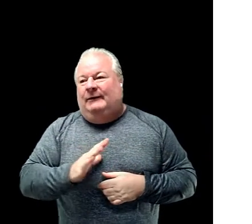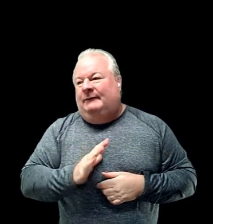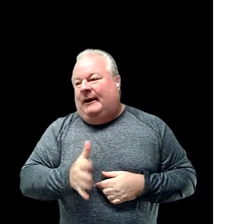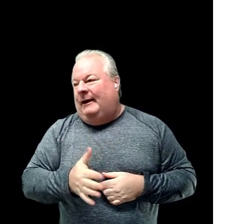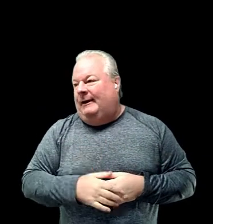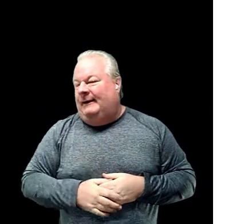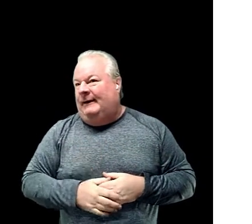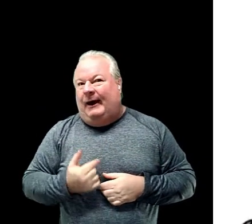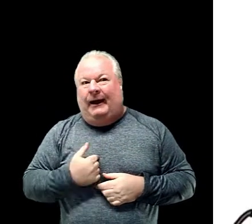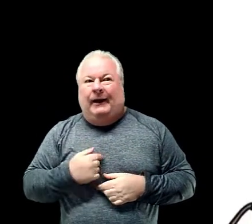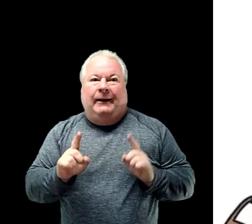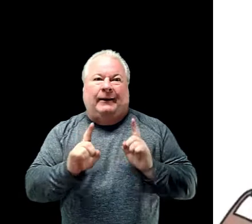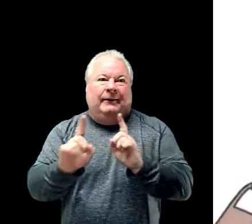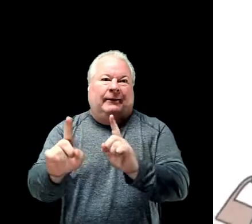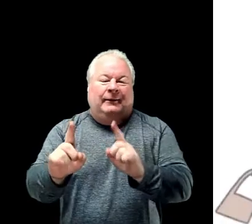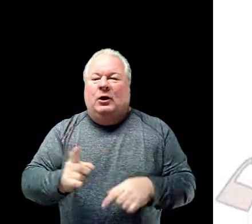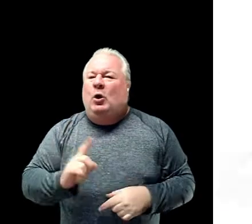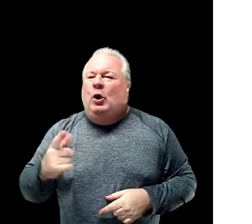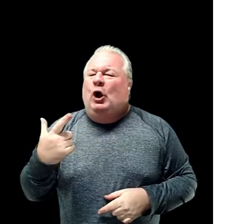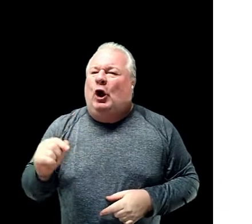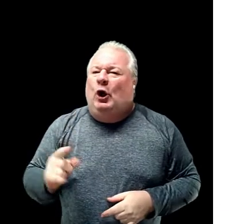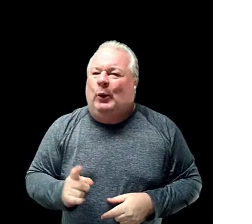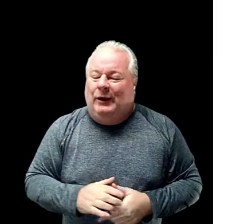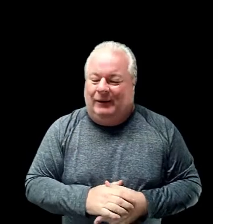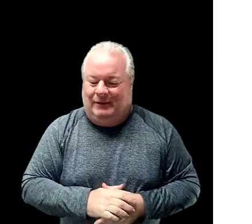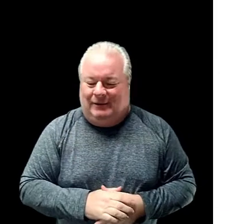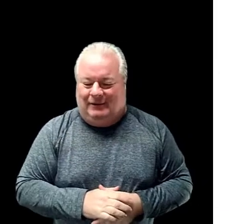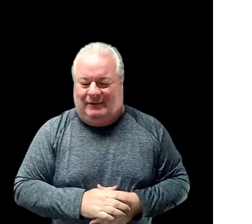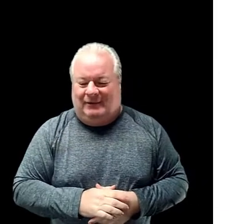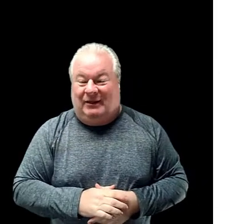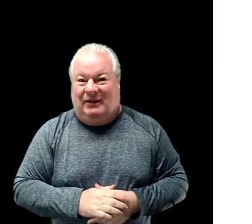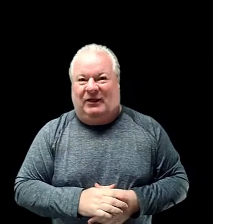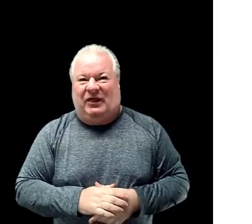Fine, I'm coming. But where are we going?